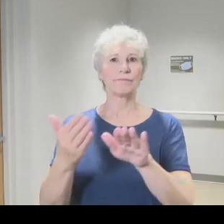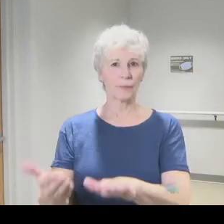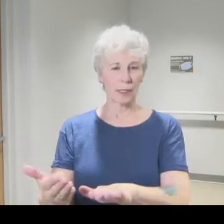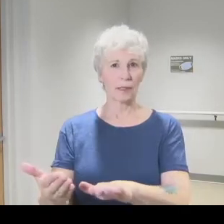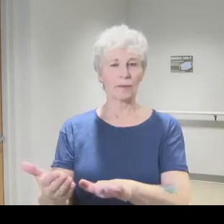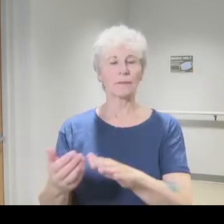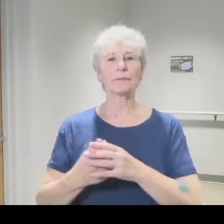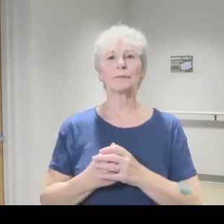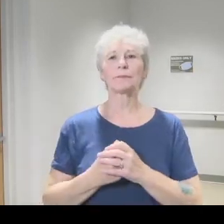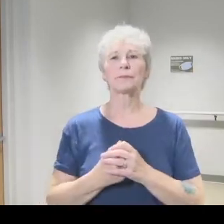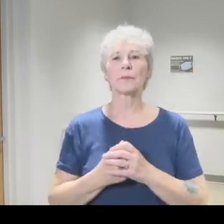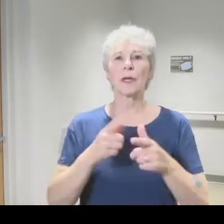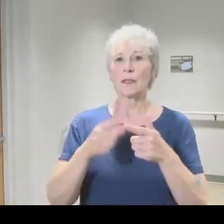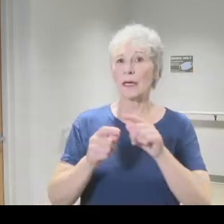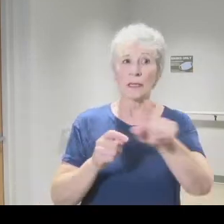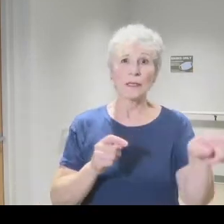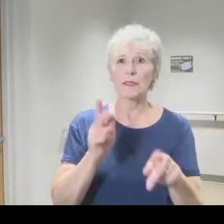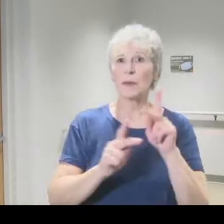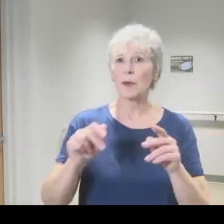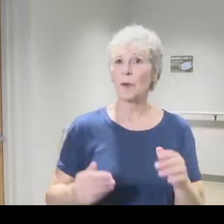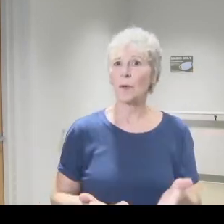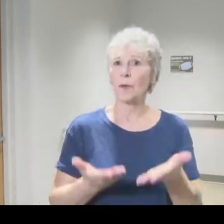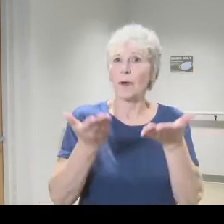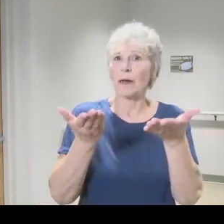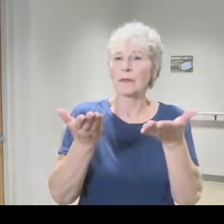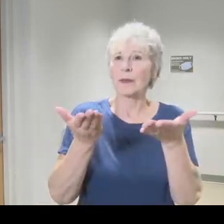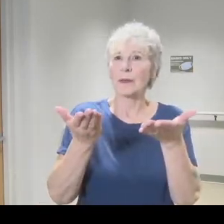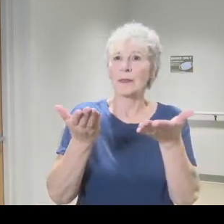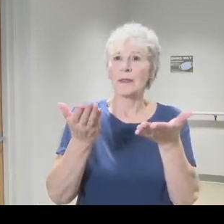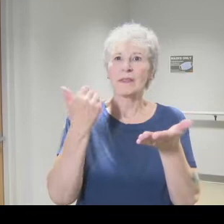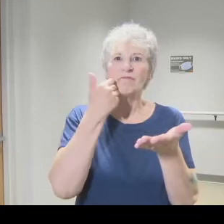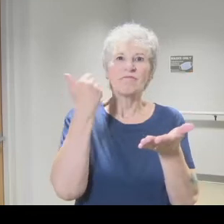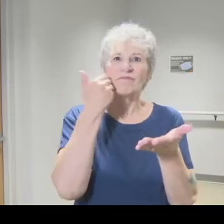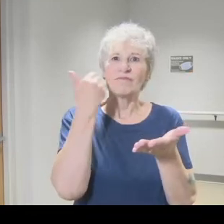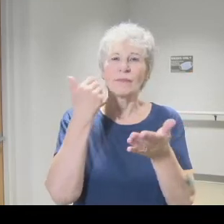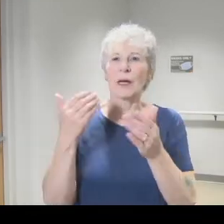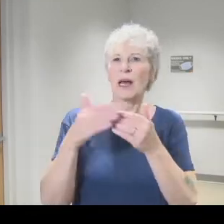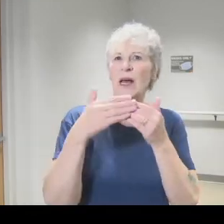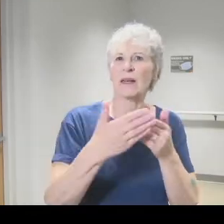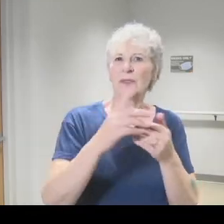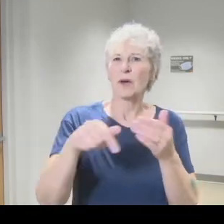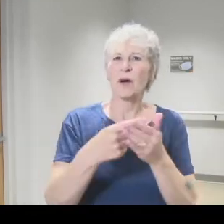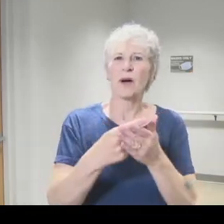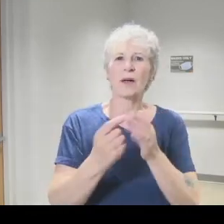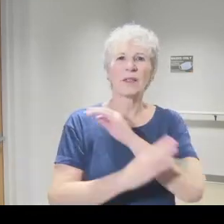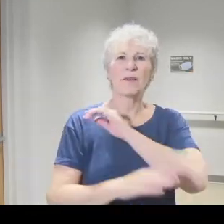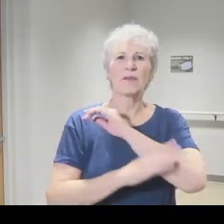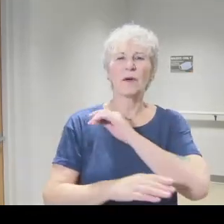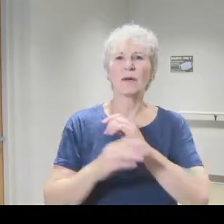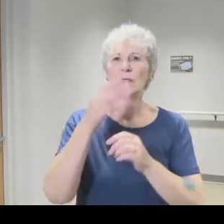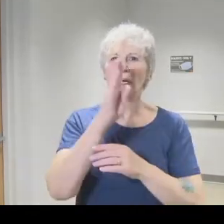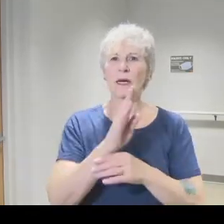going to die. "Then this people will rise up and whore after the foreign gods among them in the land that they are